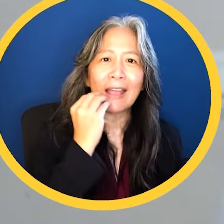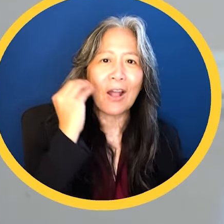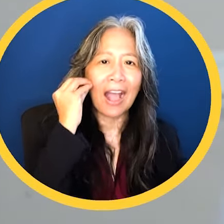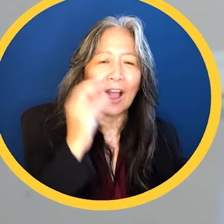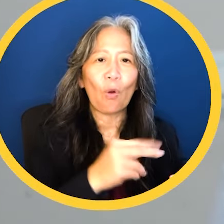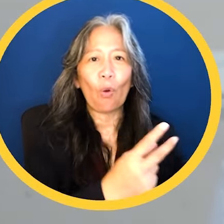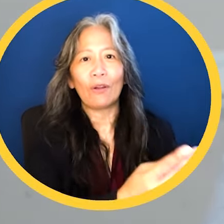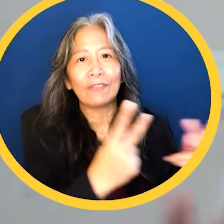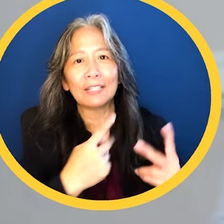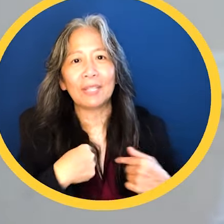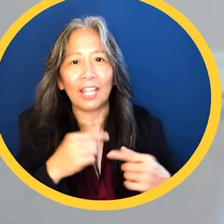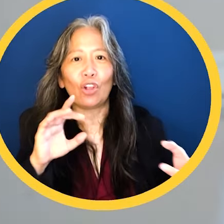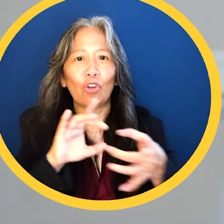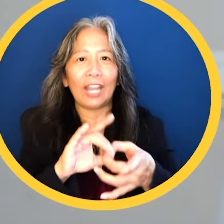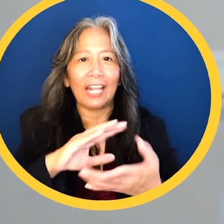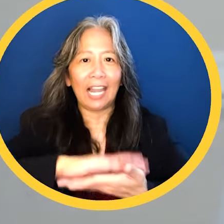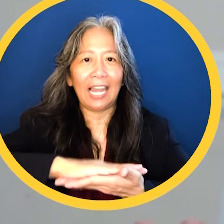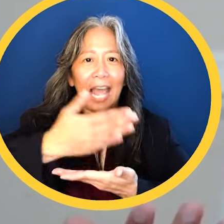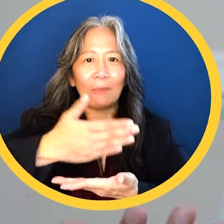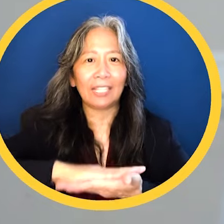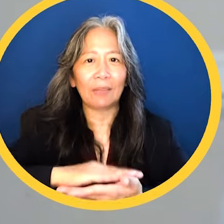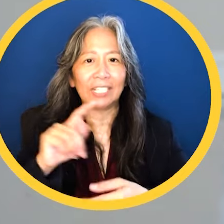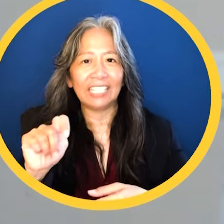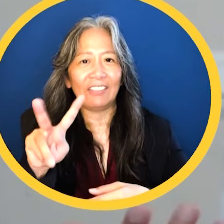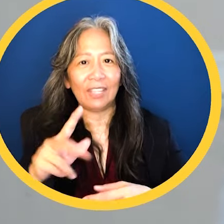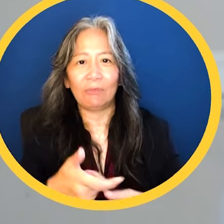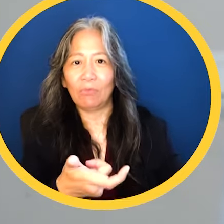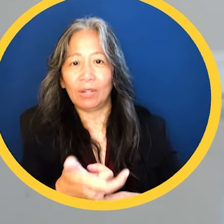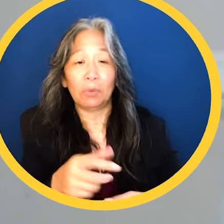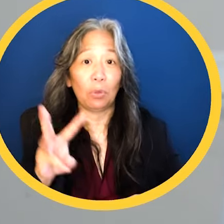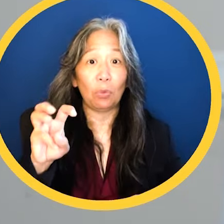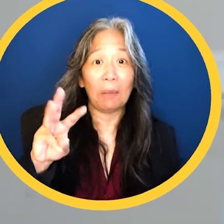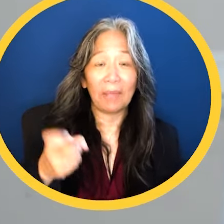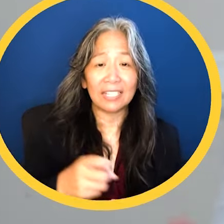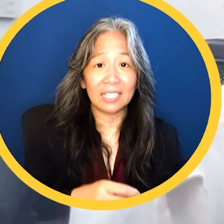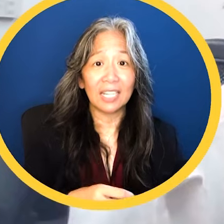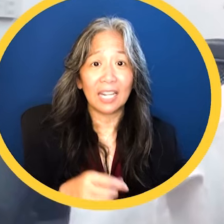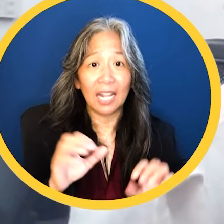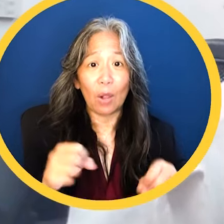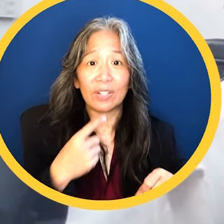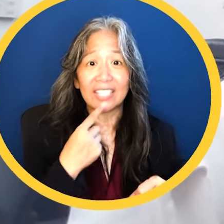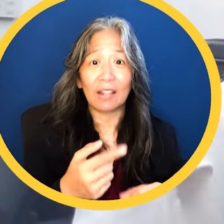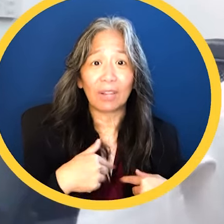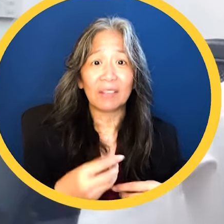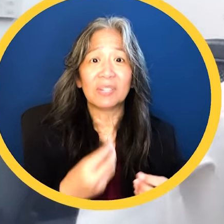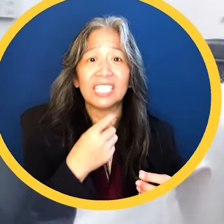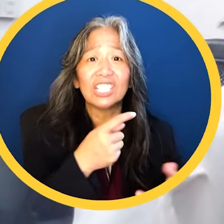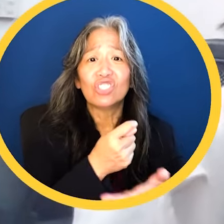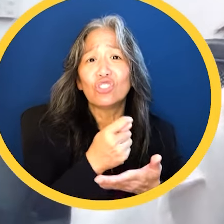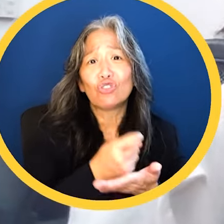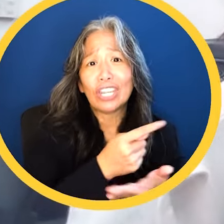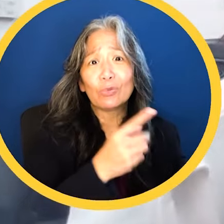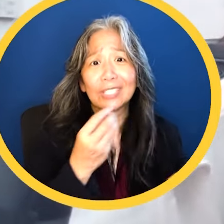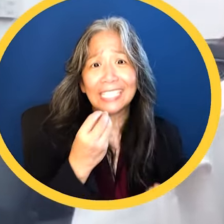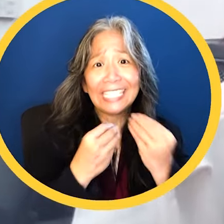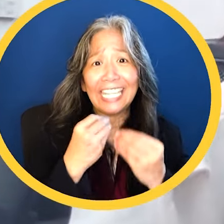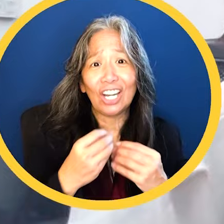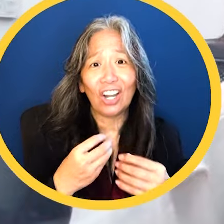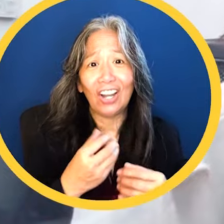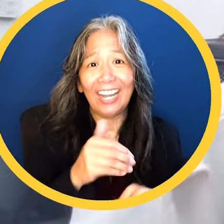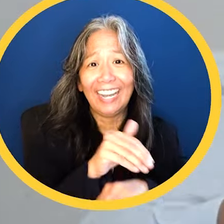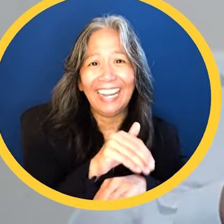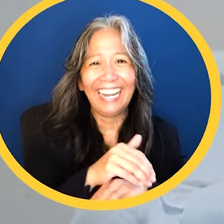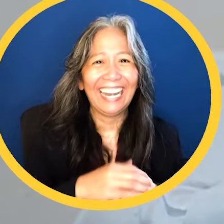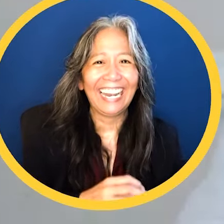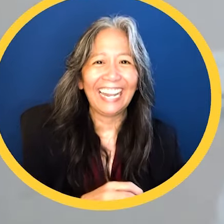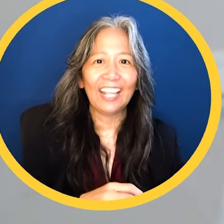my house, and I'll just connect on our laptop to their TV, and it'll be WebEx, and then tell them that I'll treat them to dinner. And you know, and